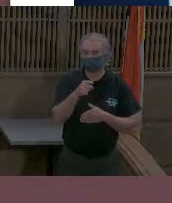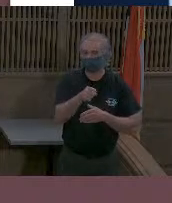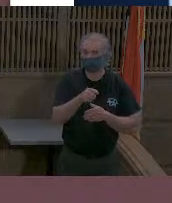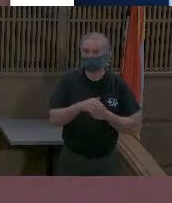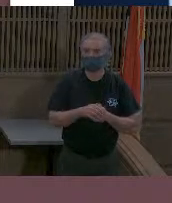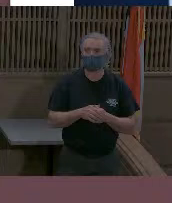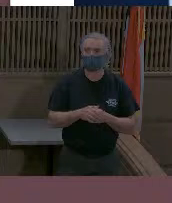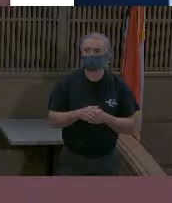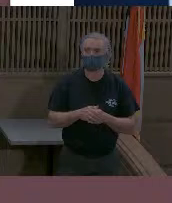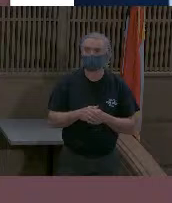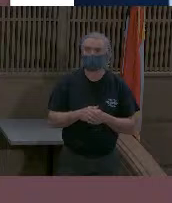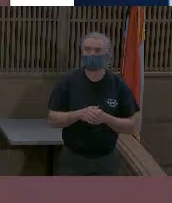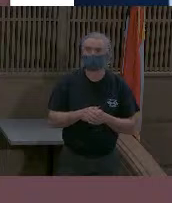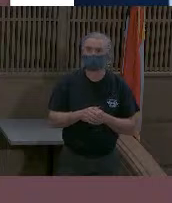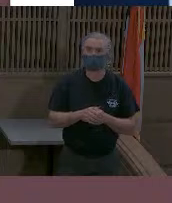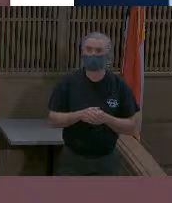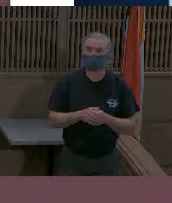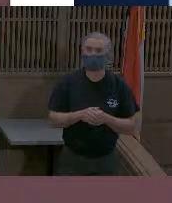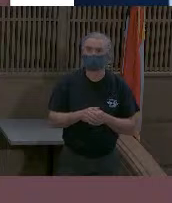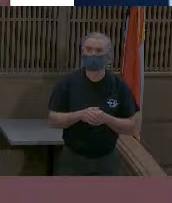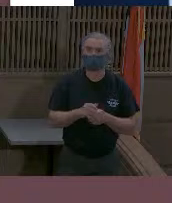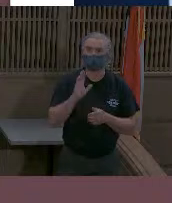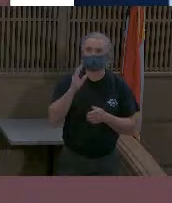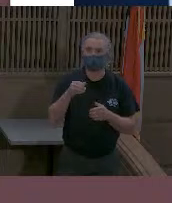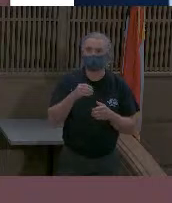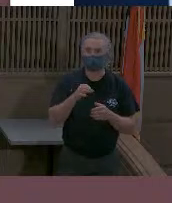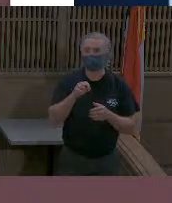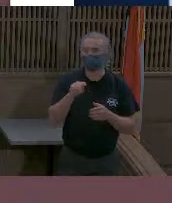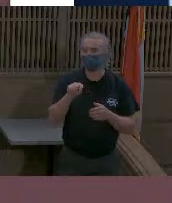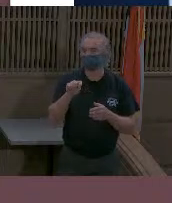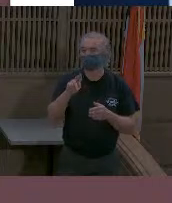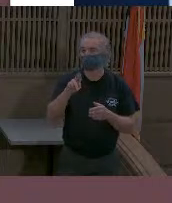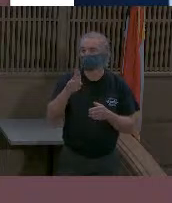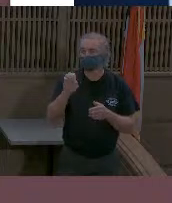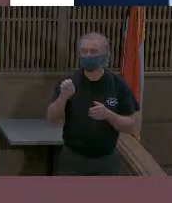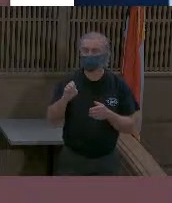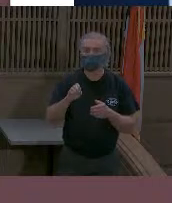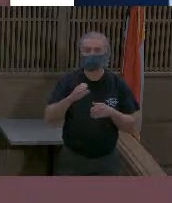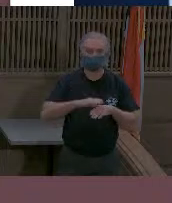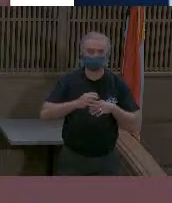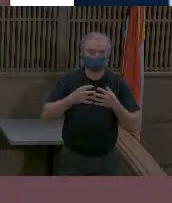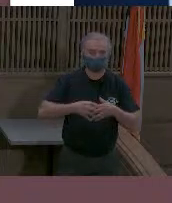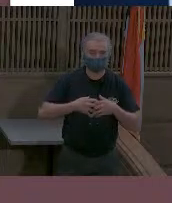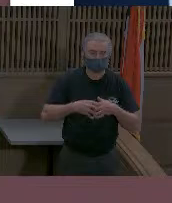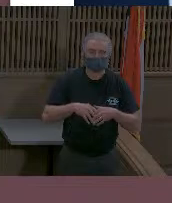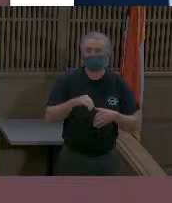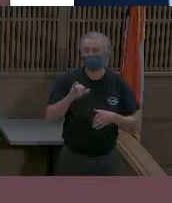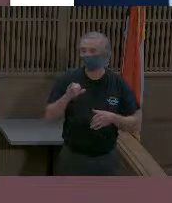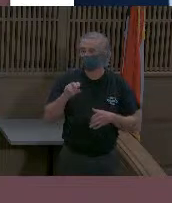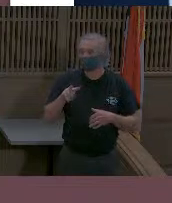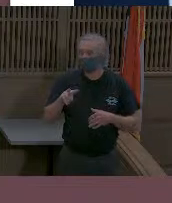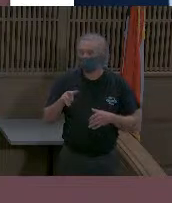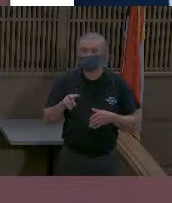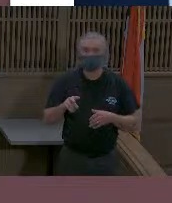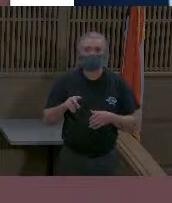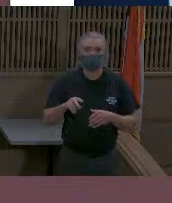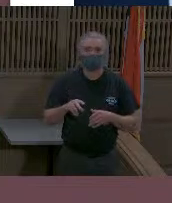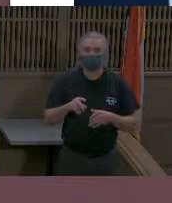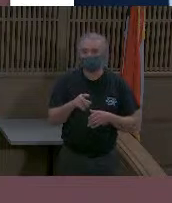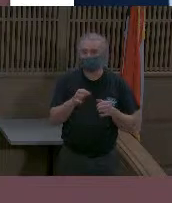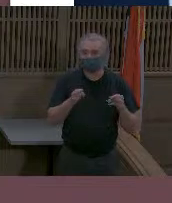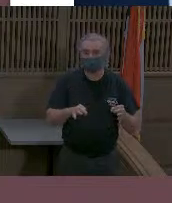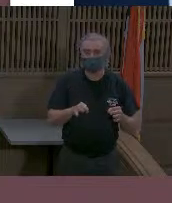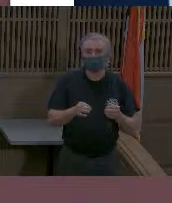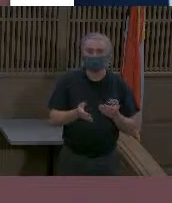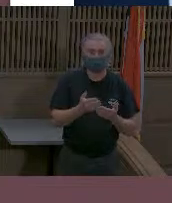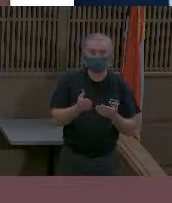ventilator, they're going to put all these tubes in you. You're on the machine, IVs. So you decide. Is it